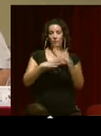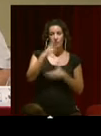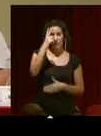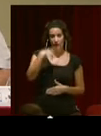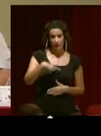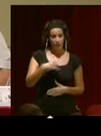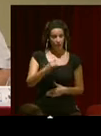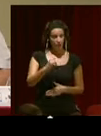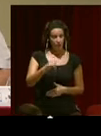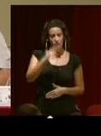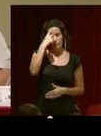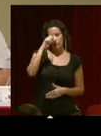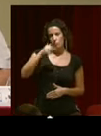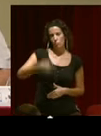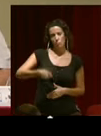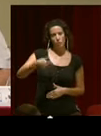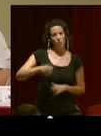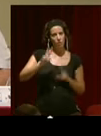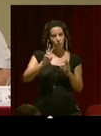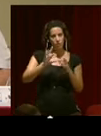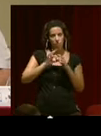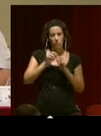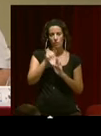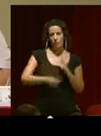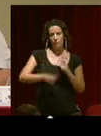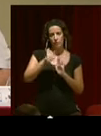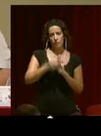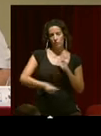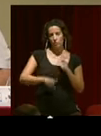for the past 10 years. And for us,